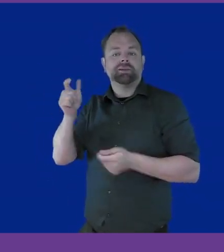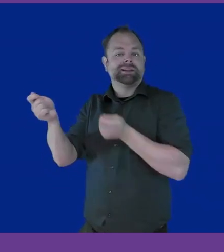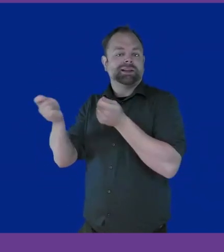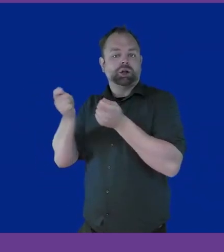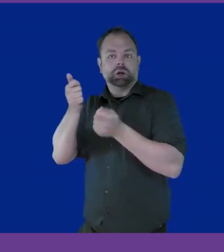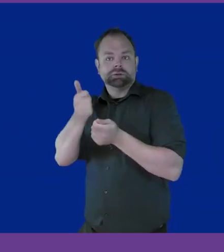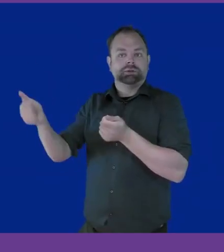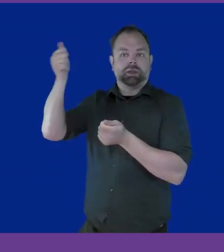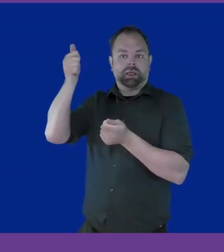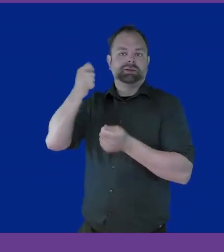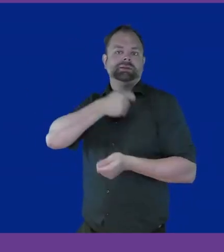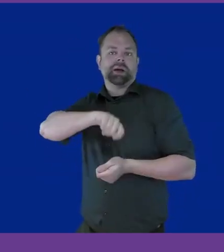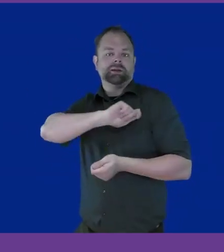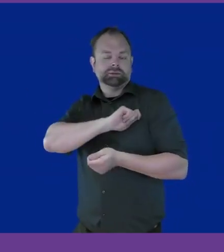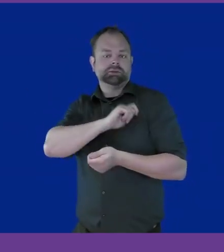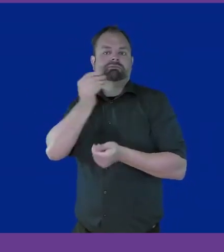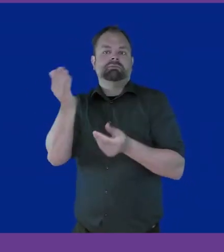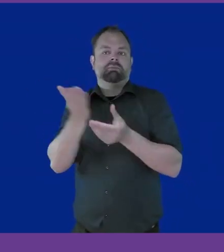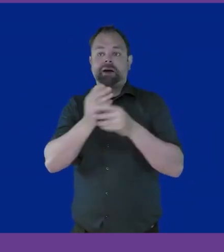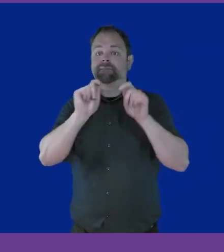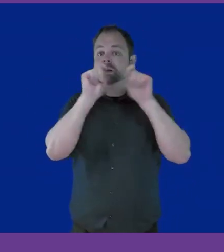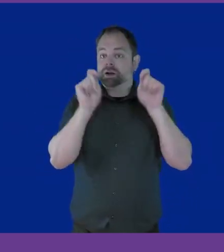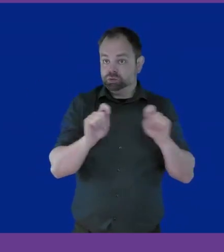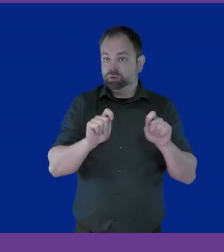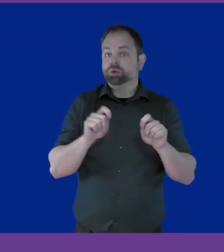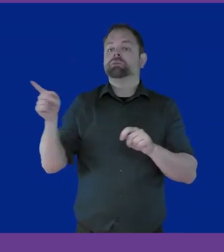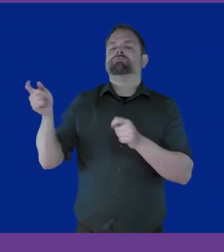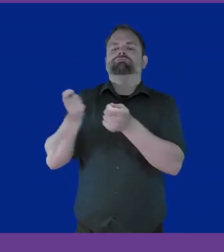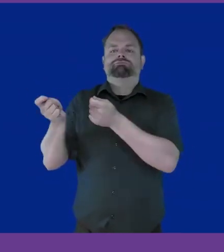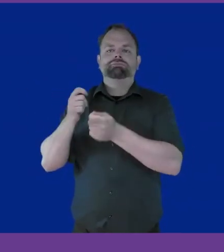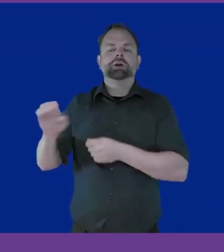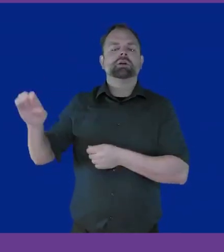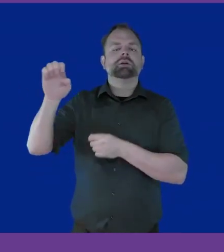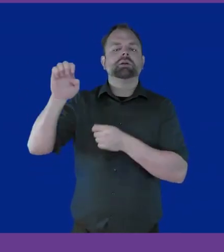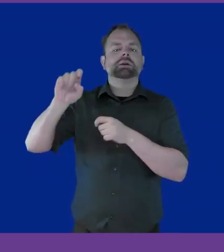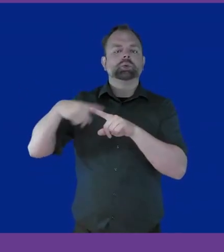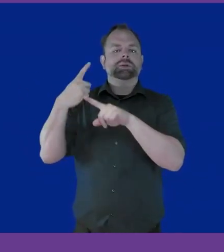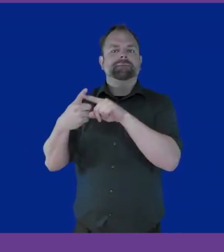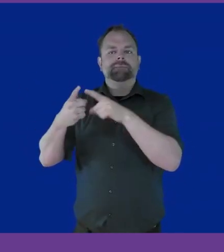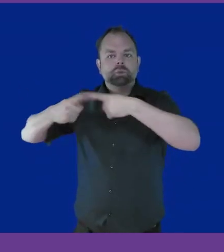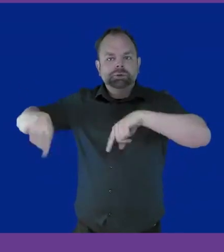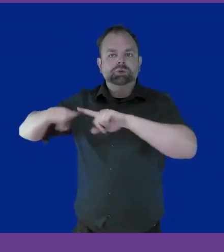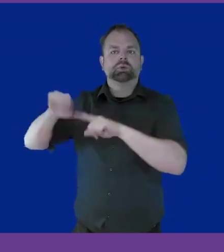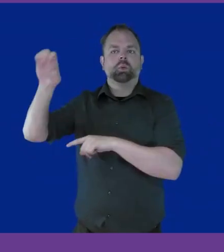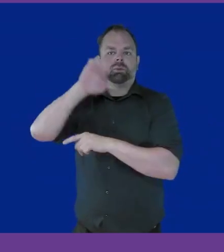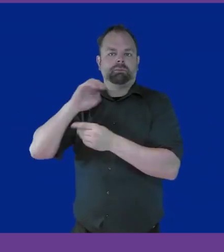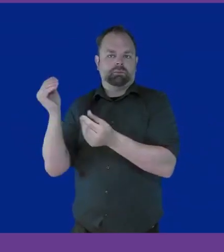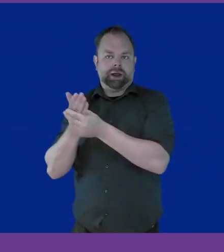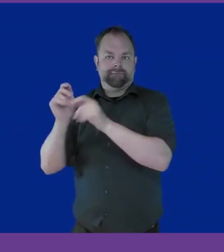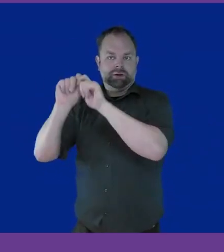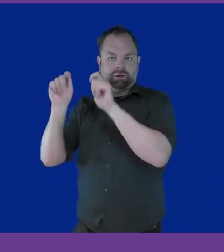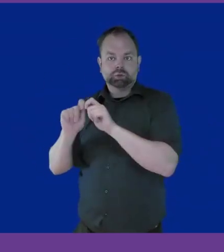more accessible for the visually impaired. So I will first give every one of you